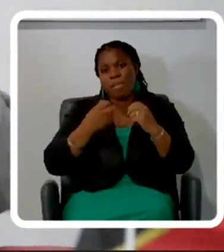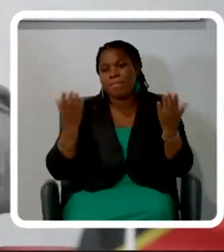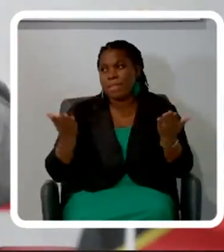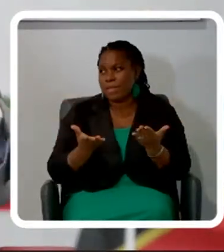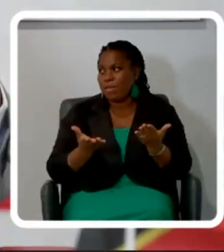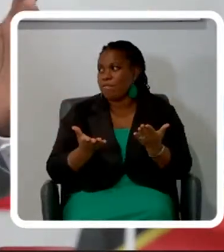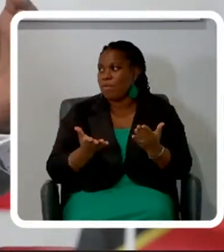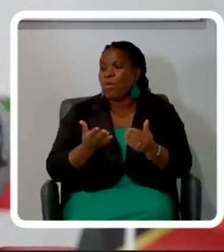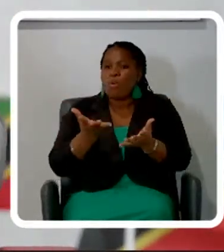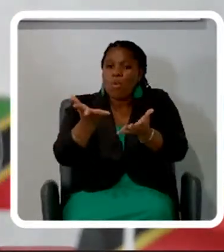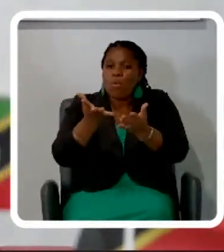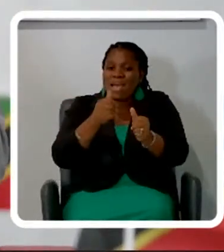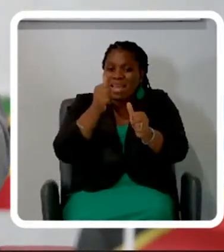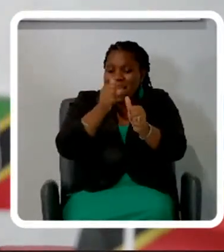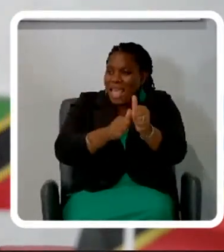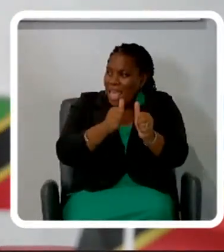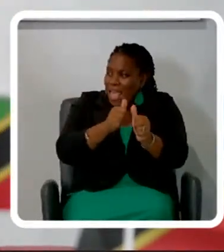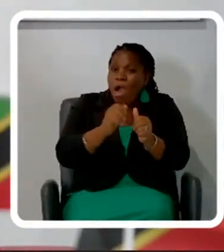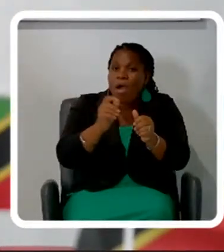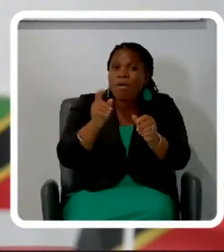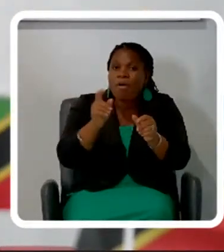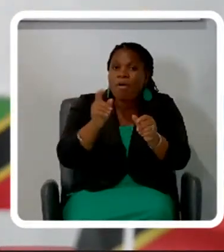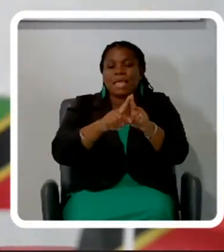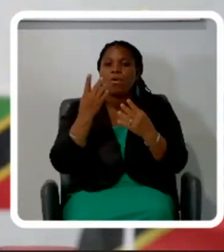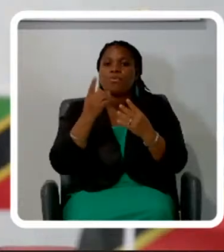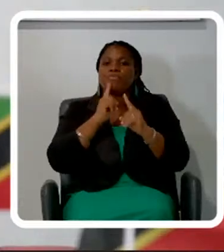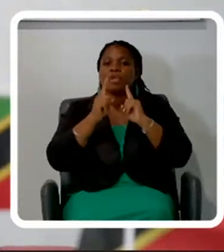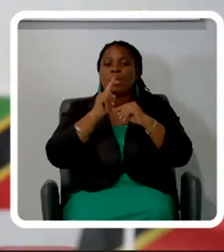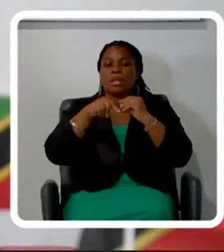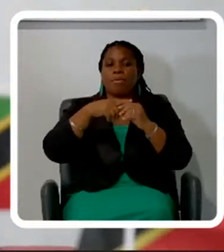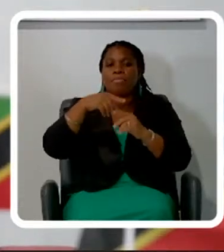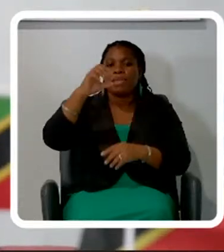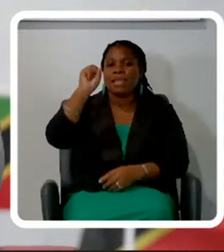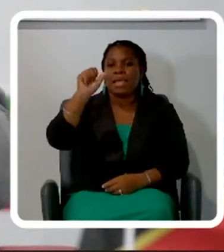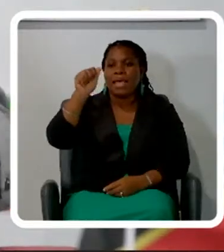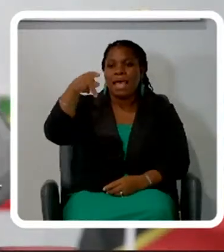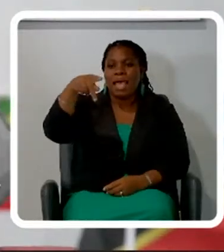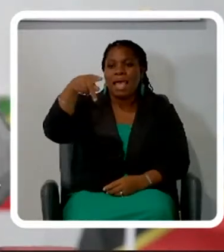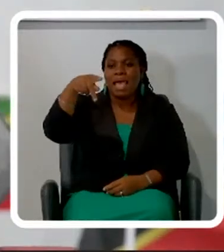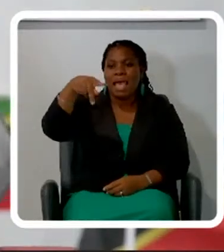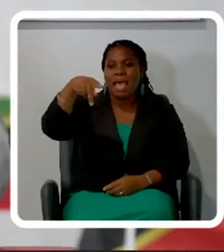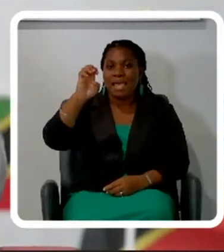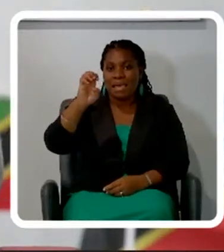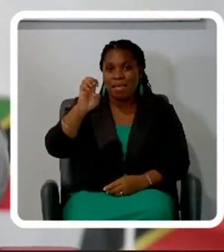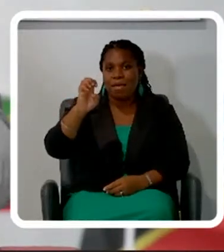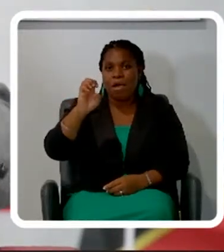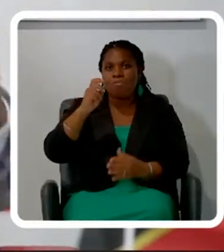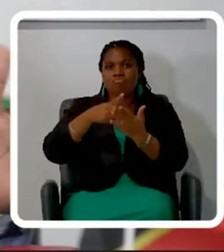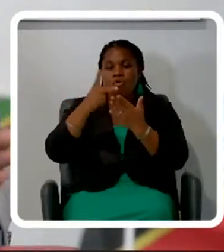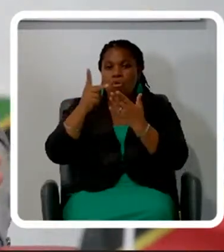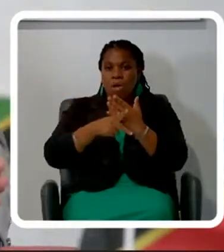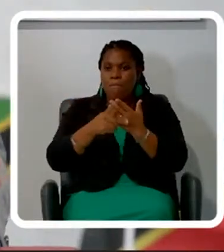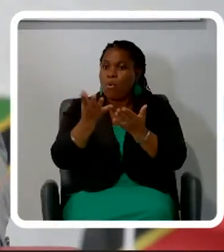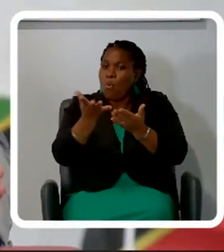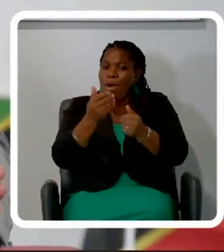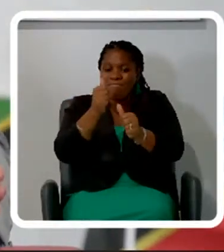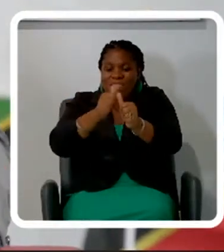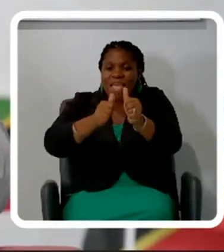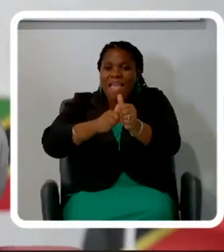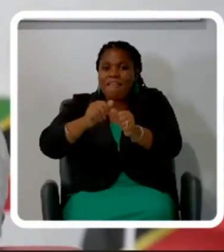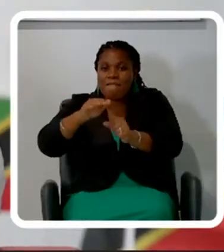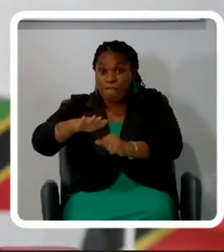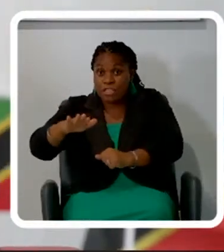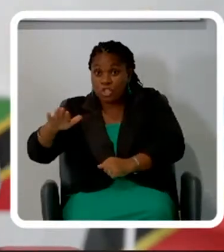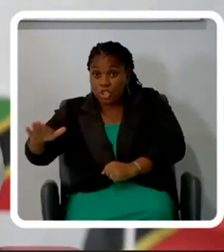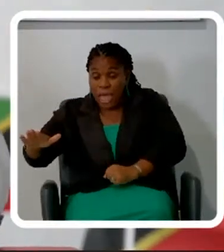want every child in St. Kitts and Nevis, and I discussed this with the Minister of Education, to be part of a group,